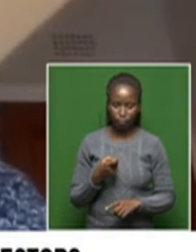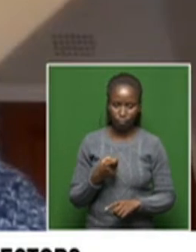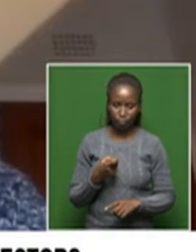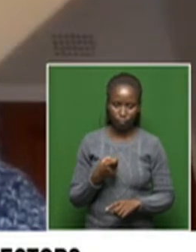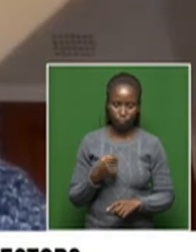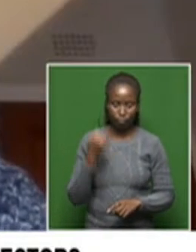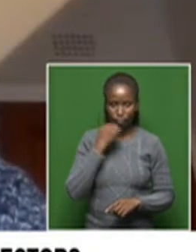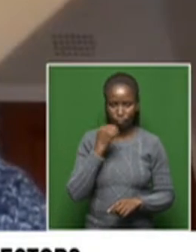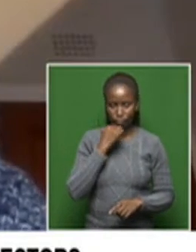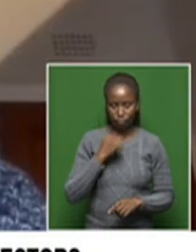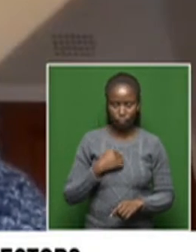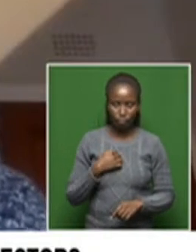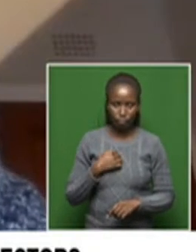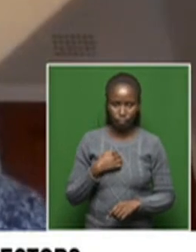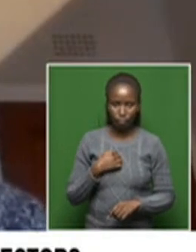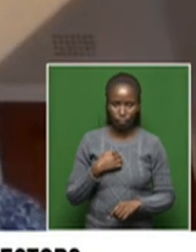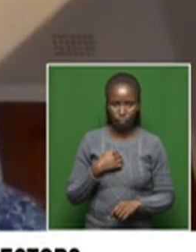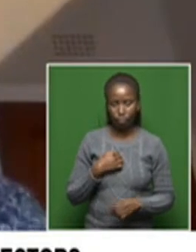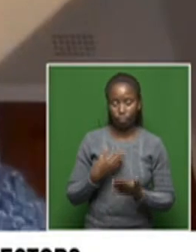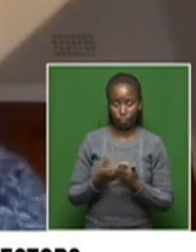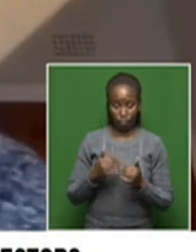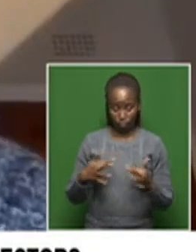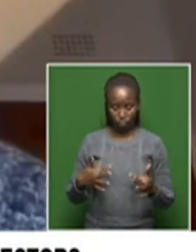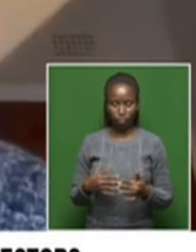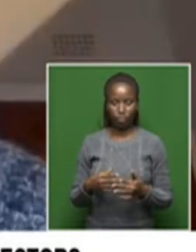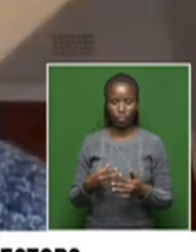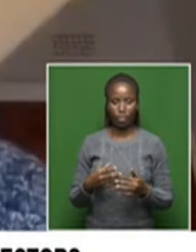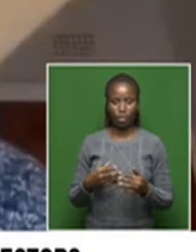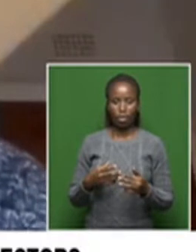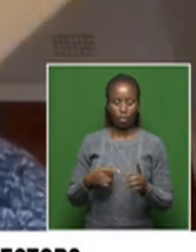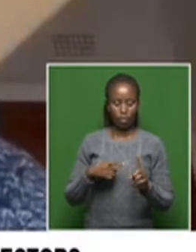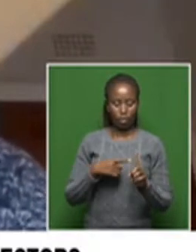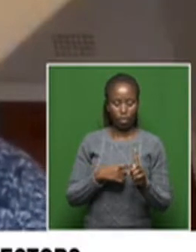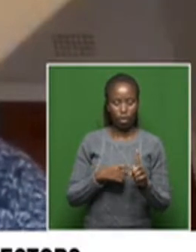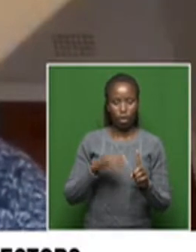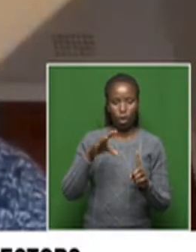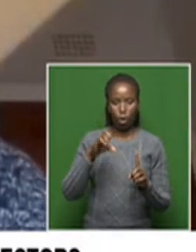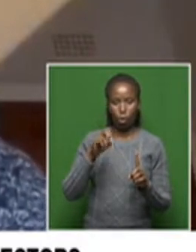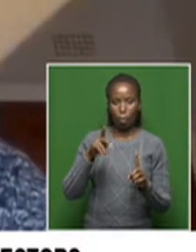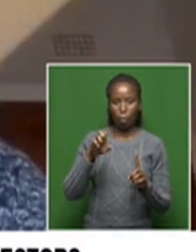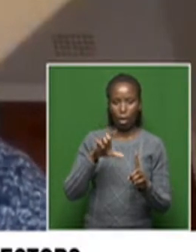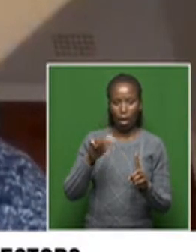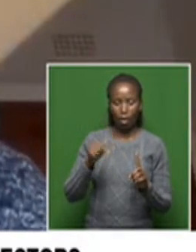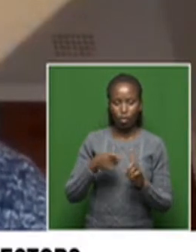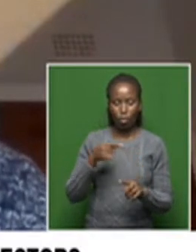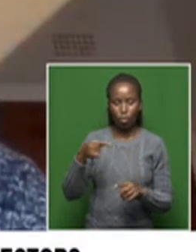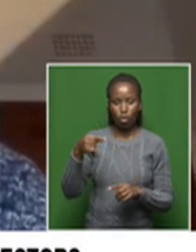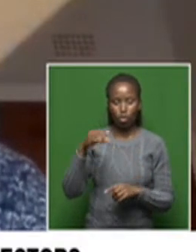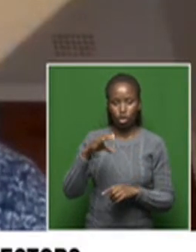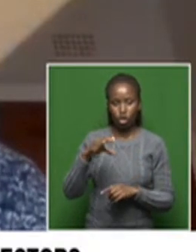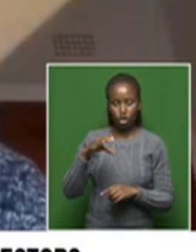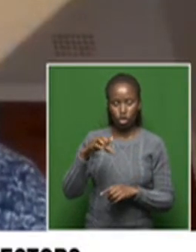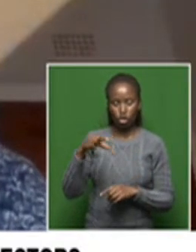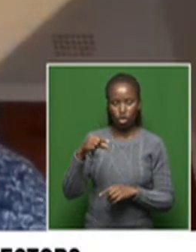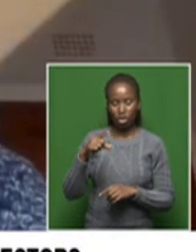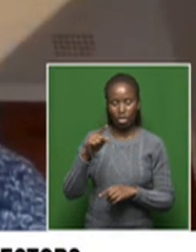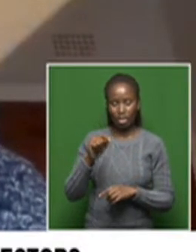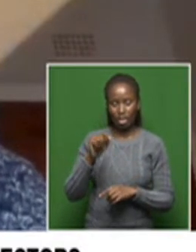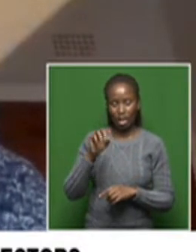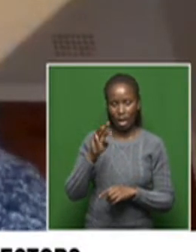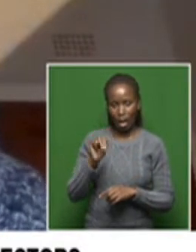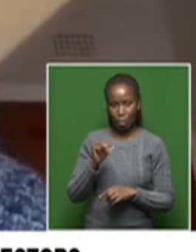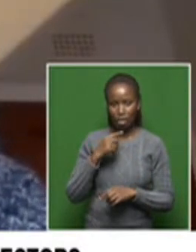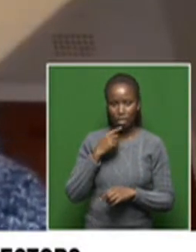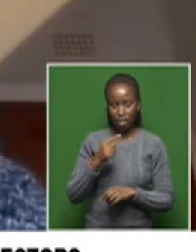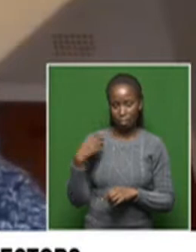my apologies. So let's start. We have a question from Angelo Coppola from CGTN. And the question for the minister is, please provide